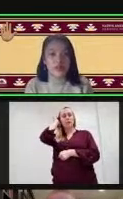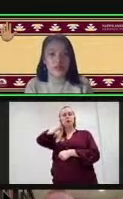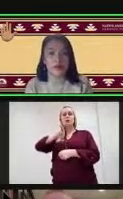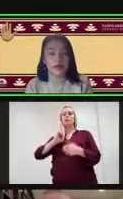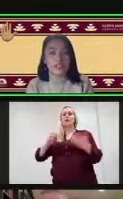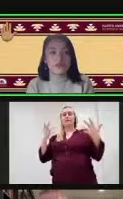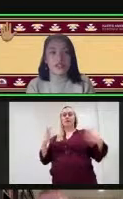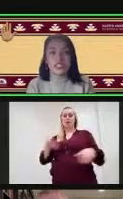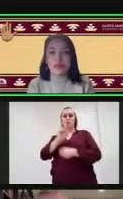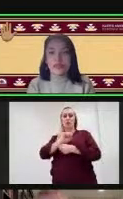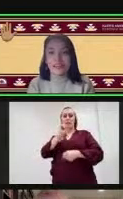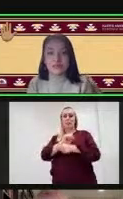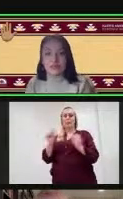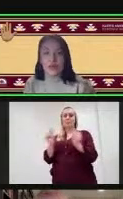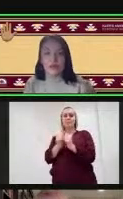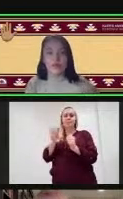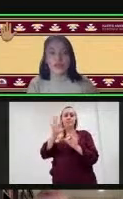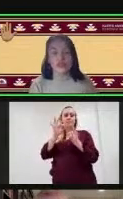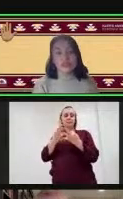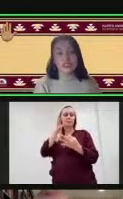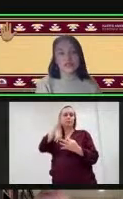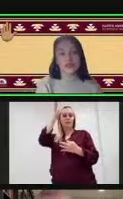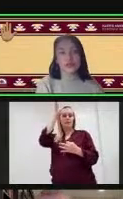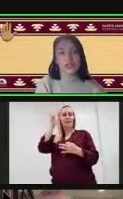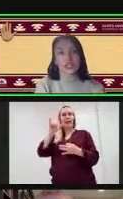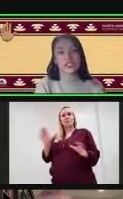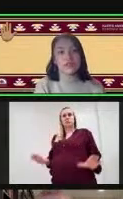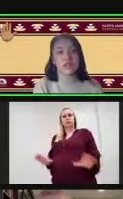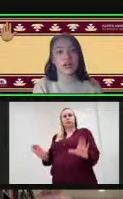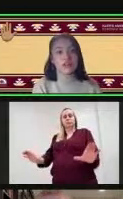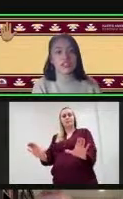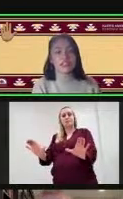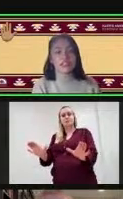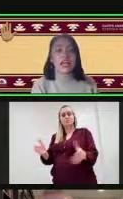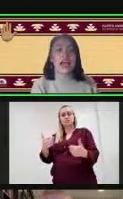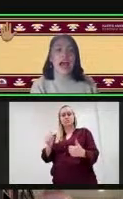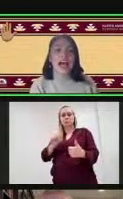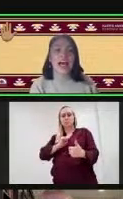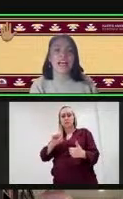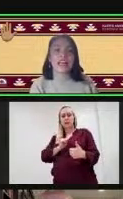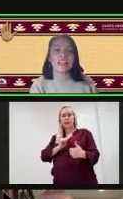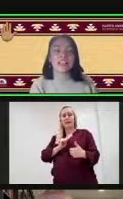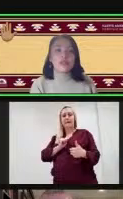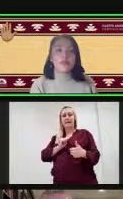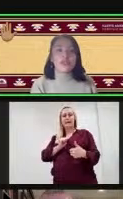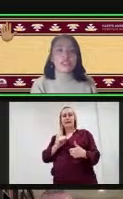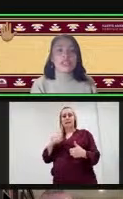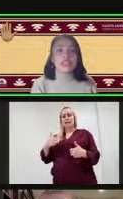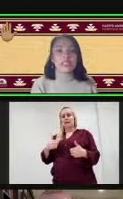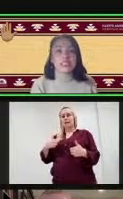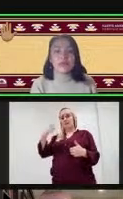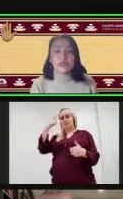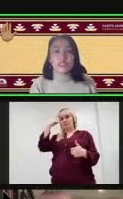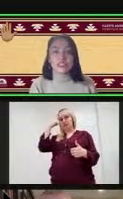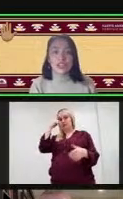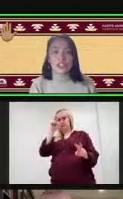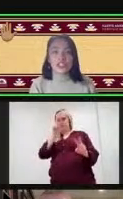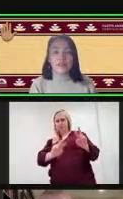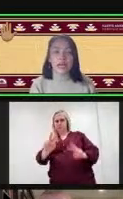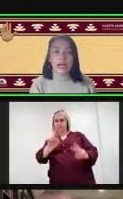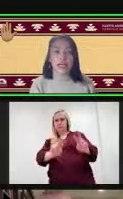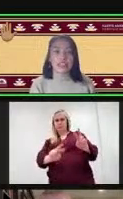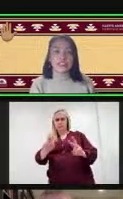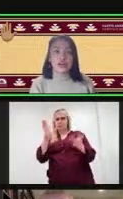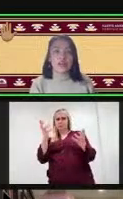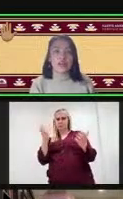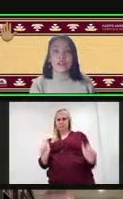with families and parents for a long time, and that's one of my big drivers for the work that I do nowadays, I think when I'm looking at this, I'm really just trying to keep